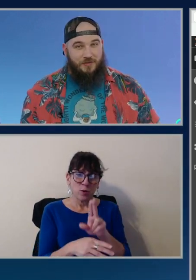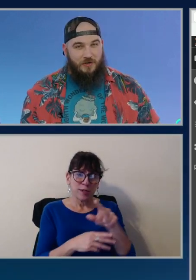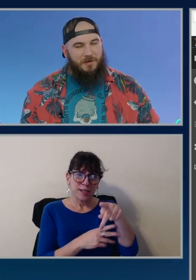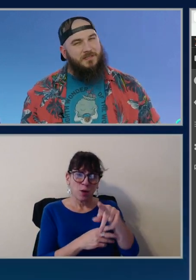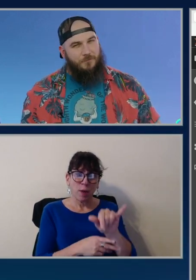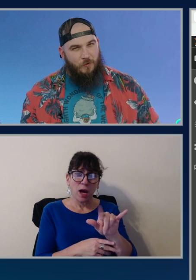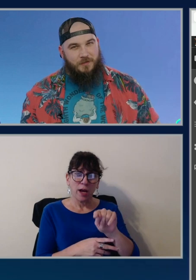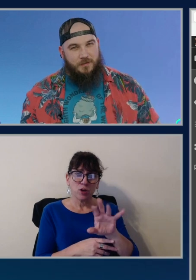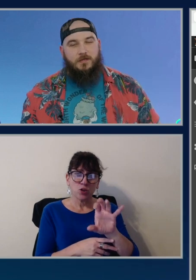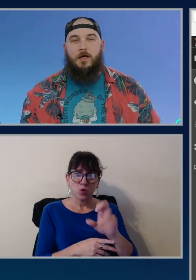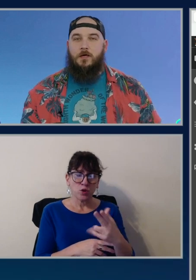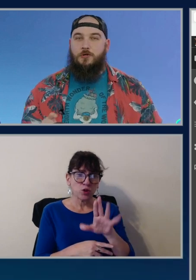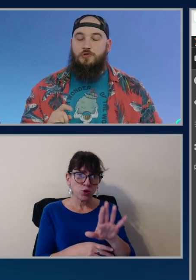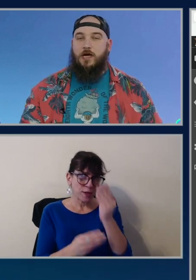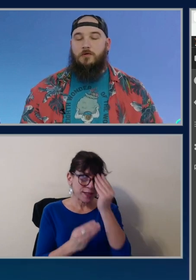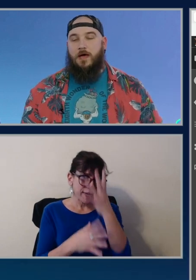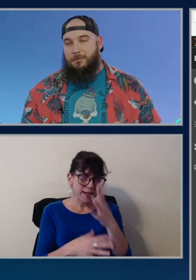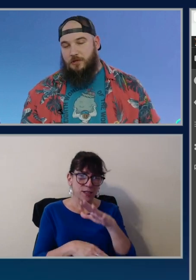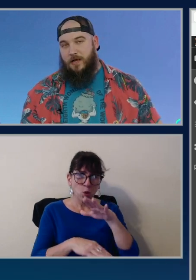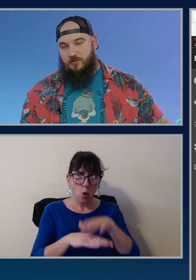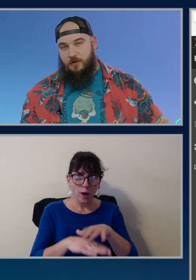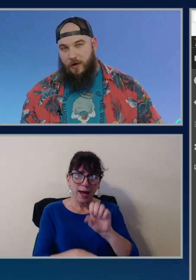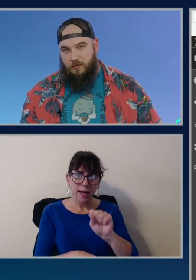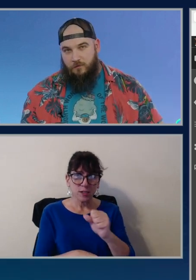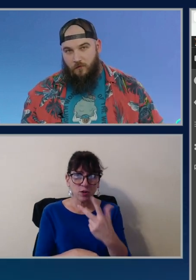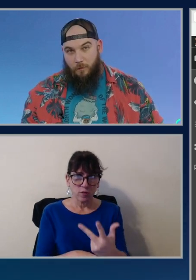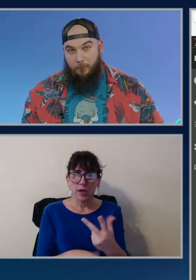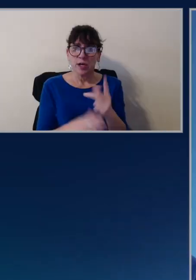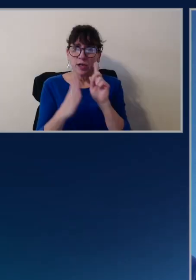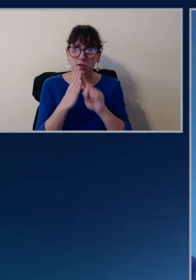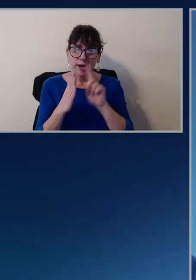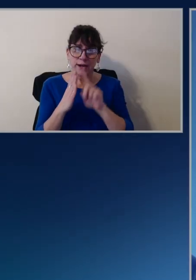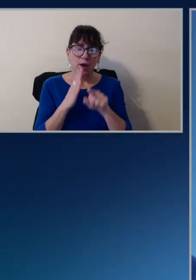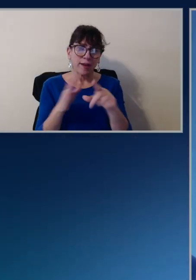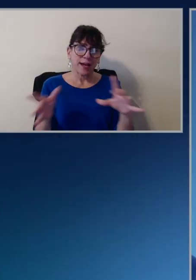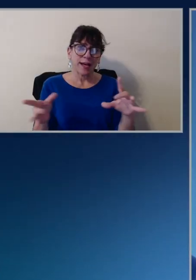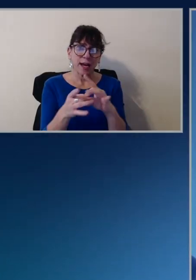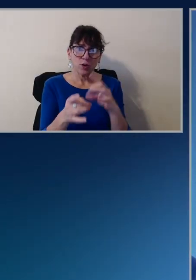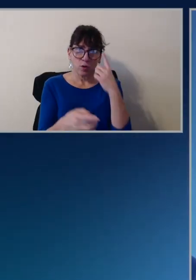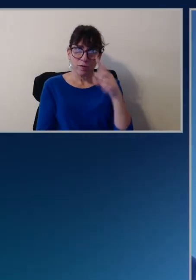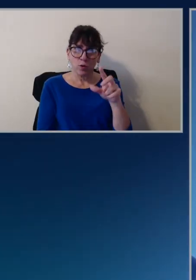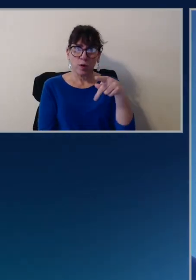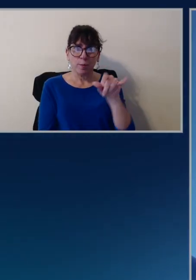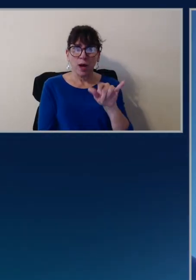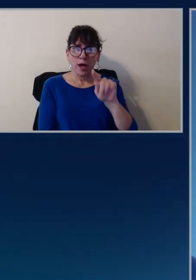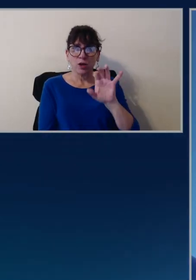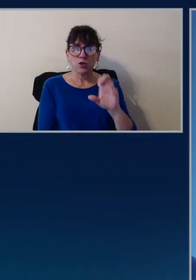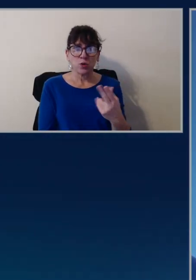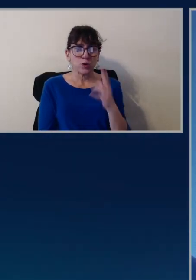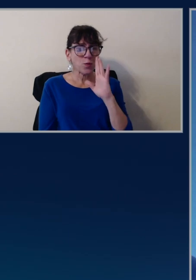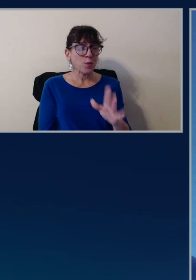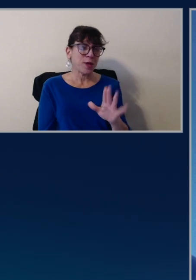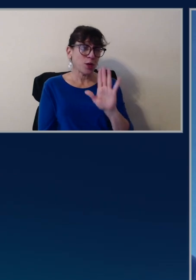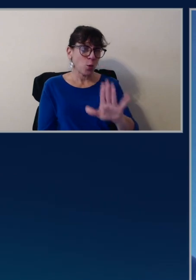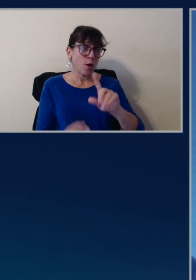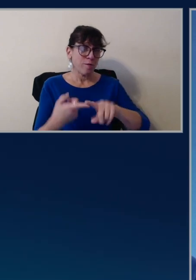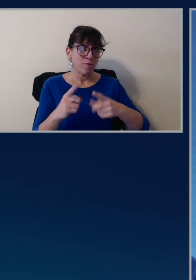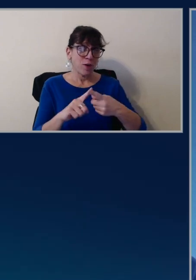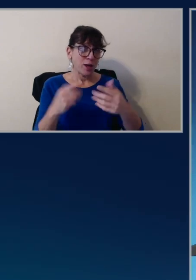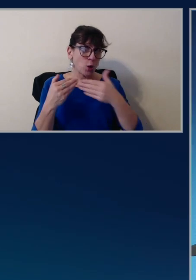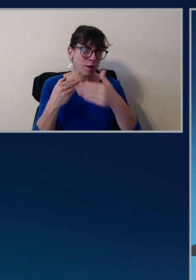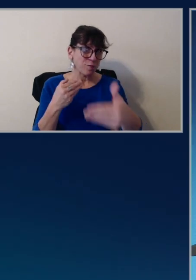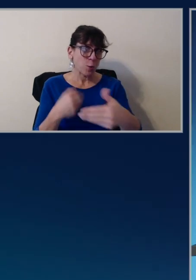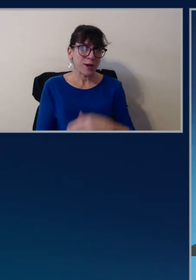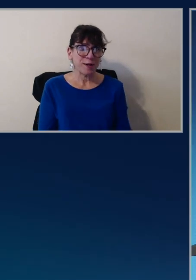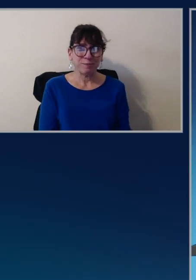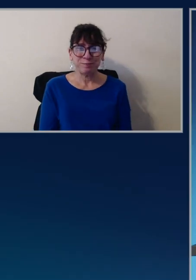data is on S3, because of course it is, do check out the Amazon S3 connector for PyTorch, because it's going to be your big friend going on forward.